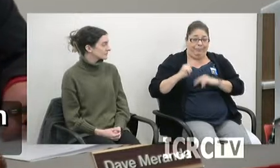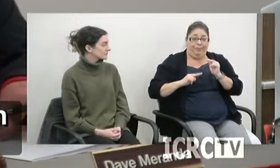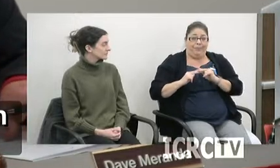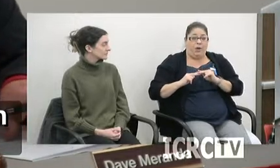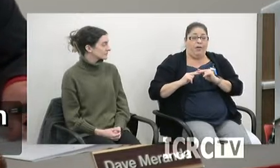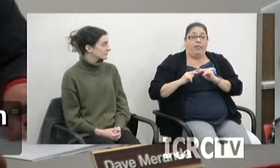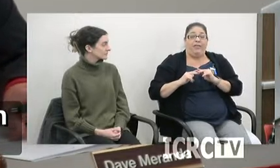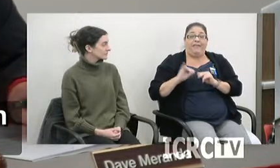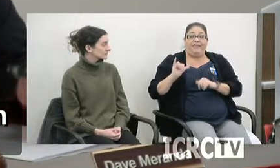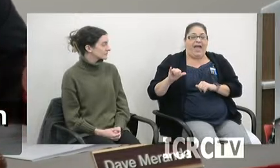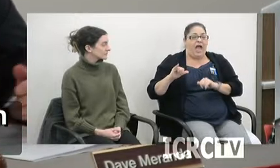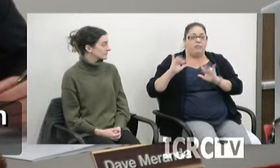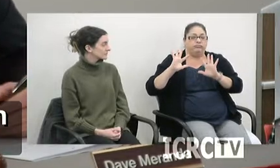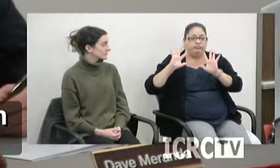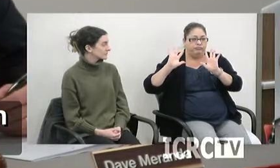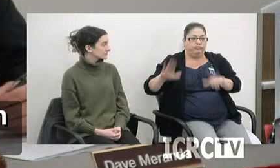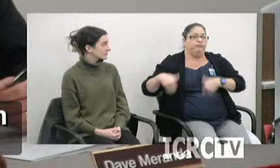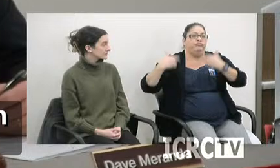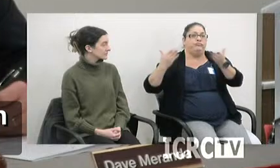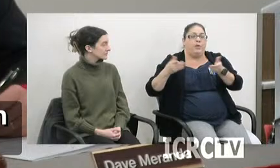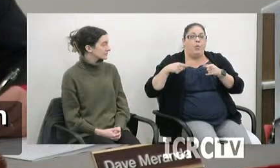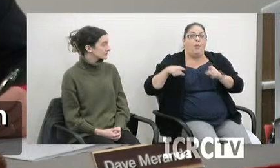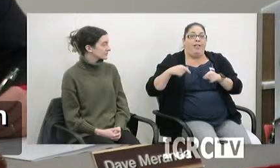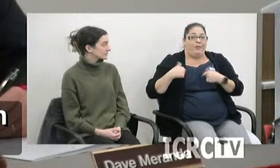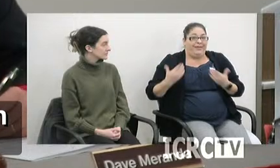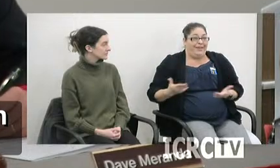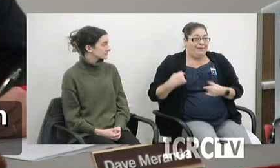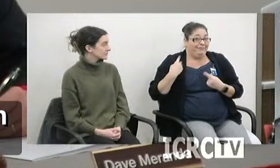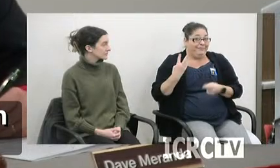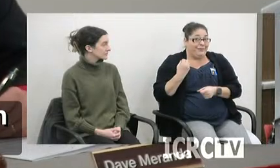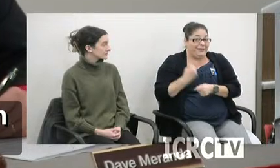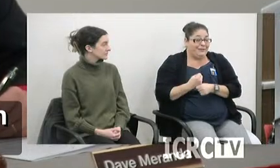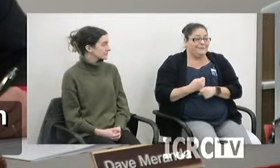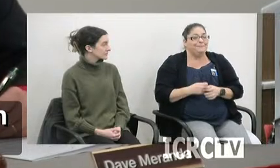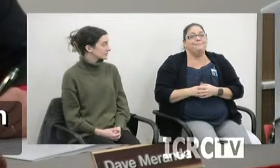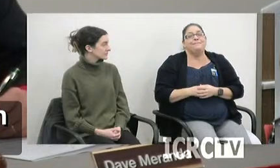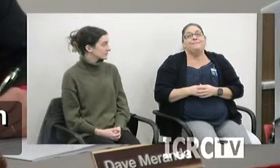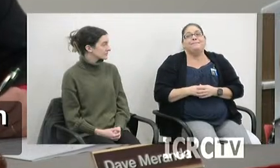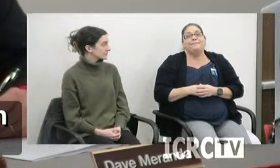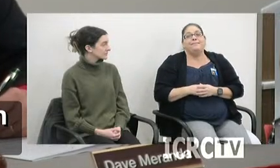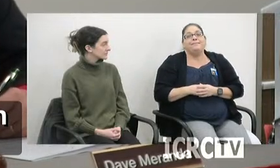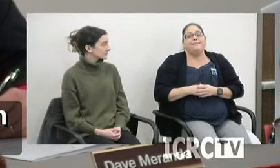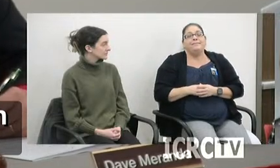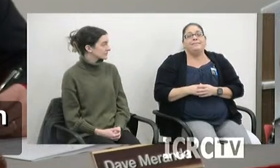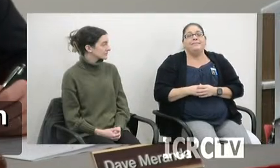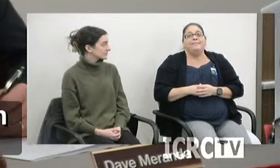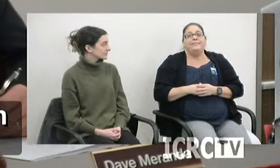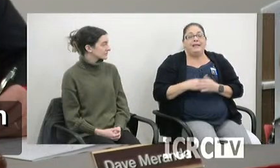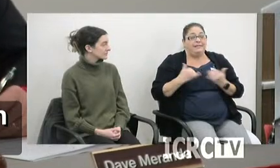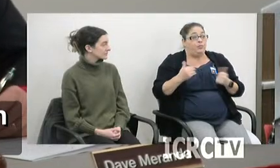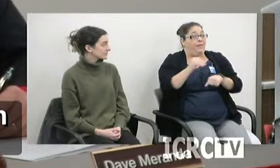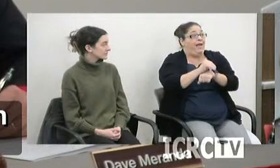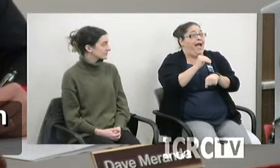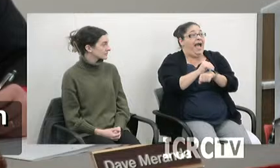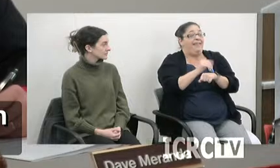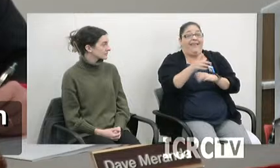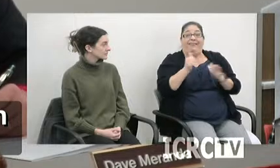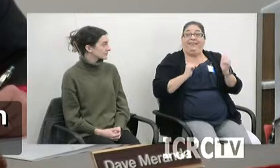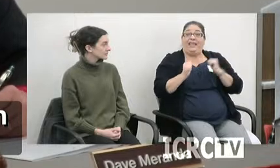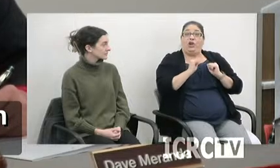was totally renovated on our watch, as well as what you saw tonight, the renovation of the theater,